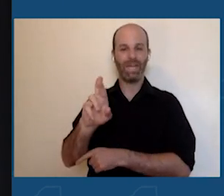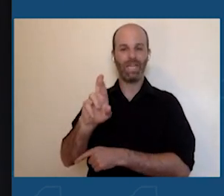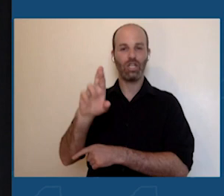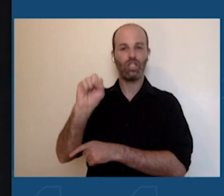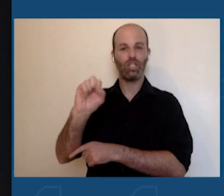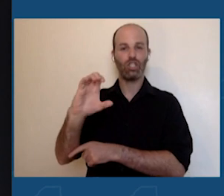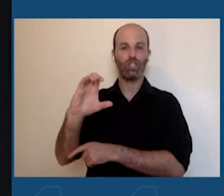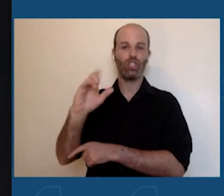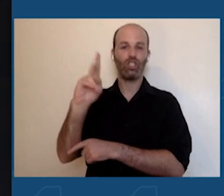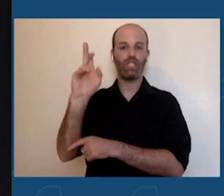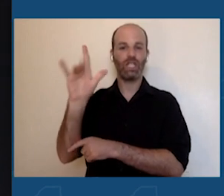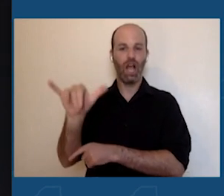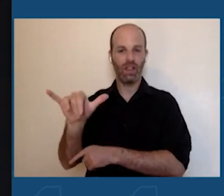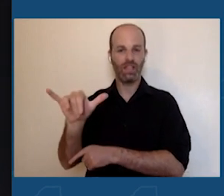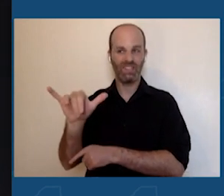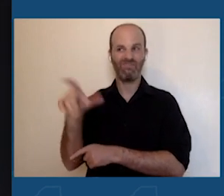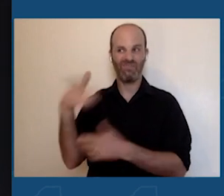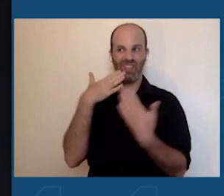thank you for your great work.